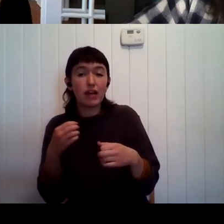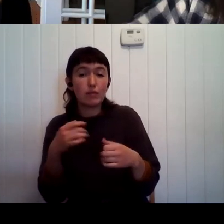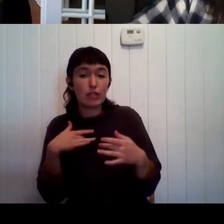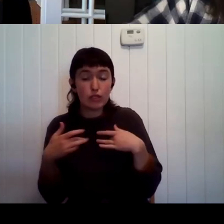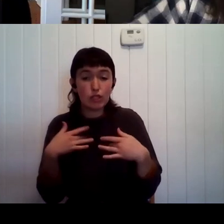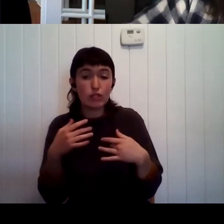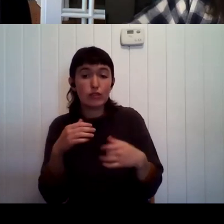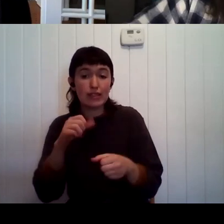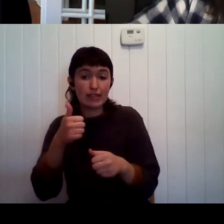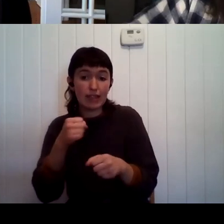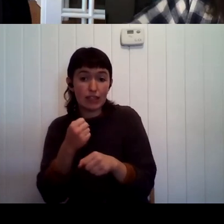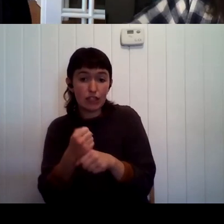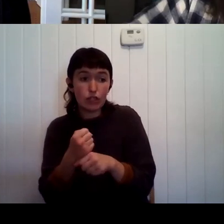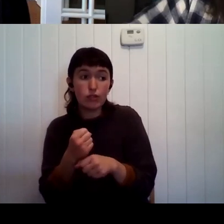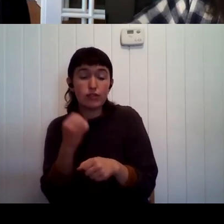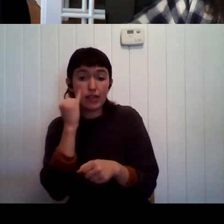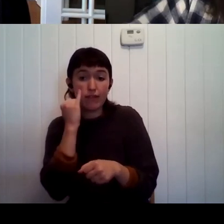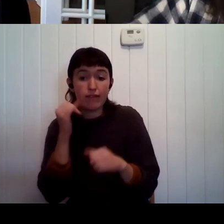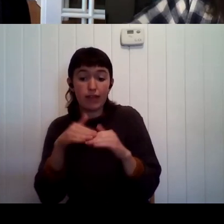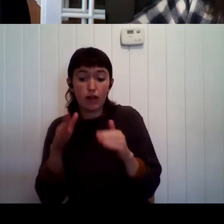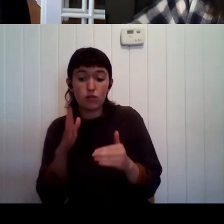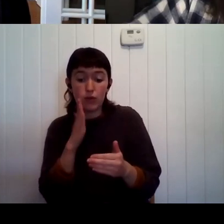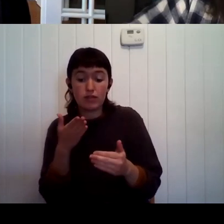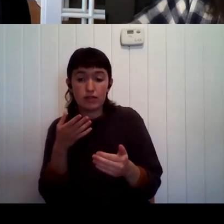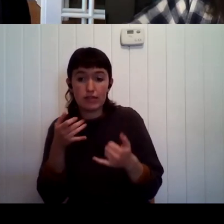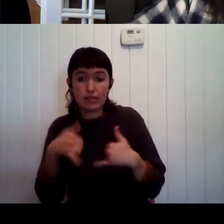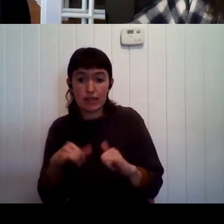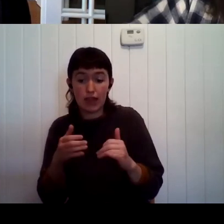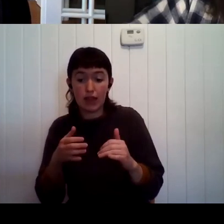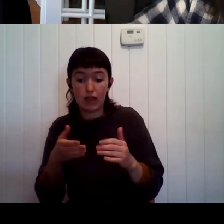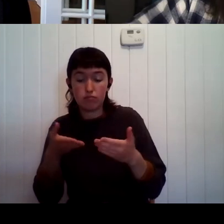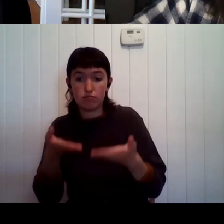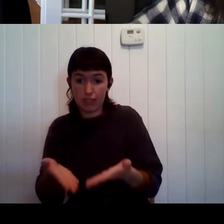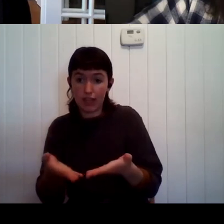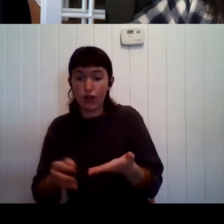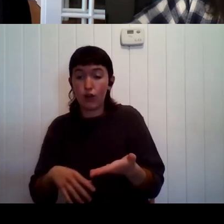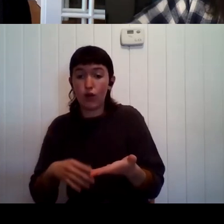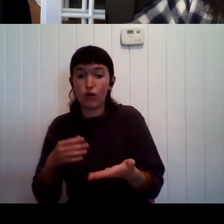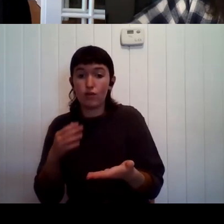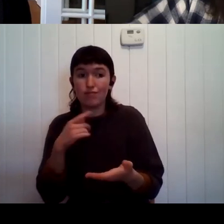thing that comes to mind, just because of water levels and erosion and all that.